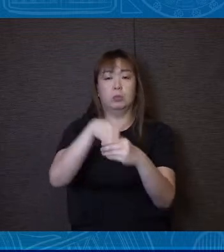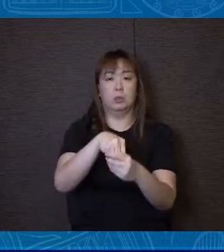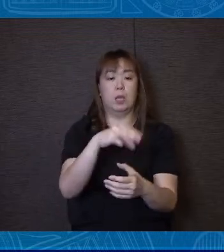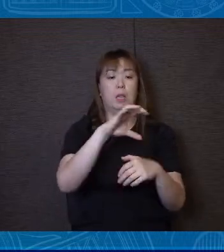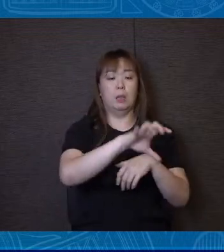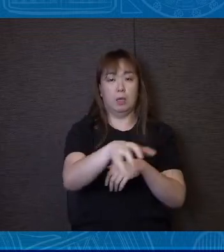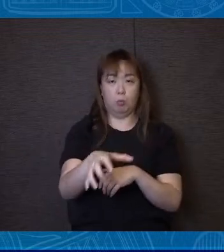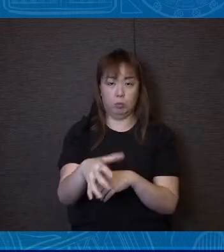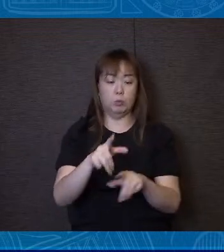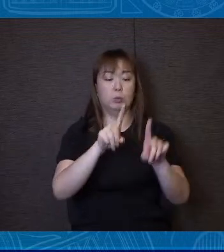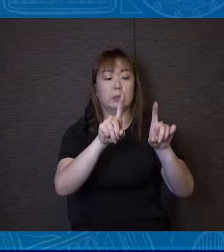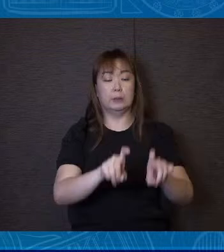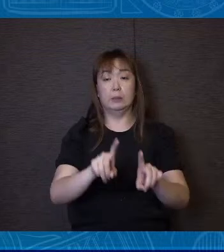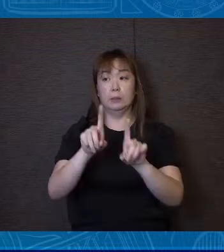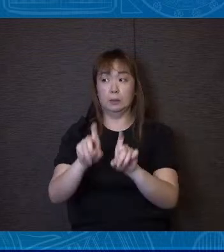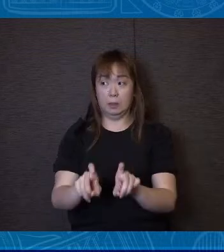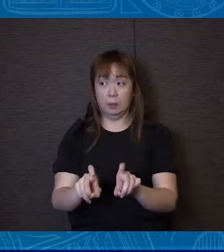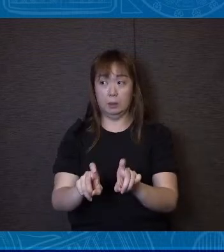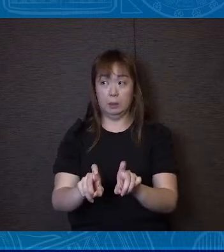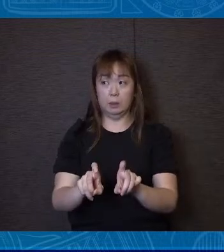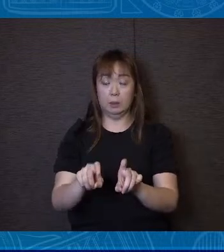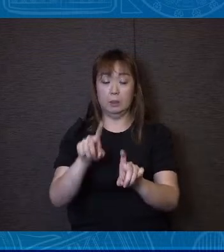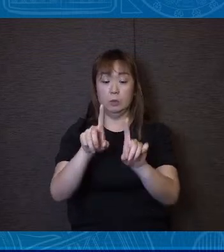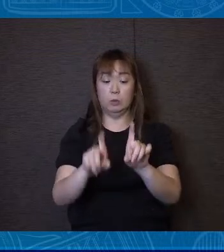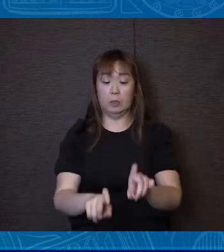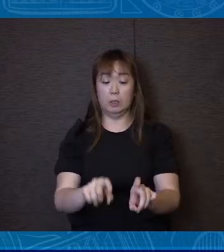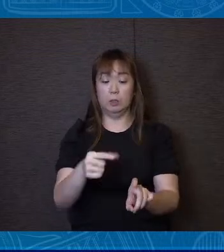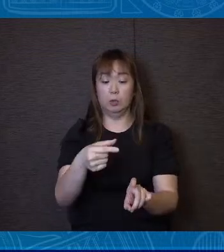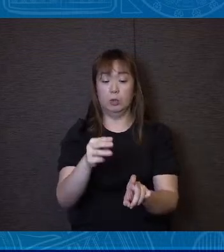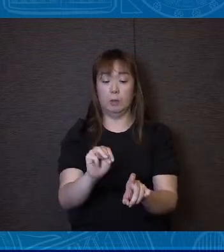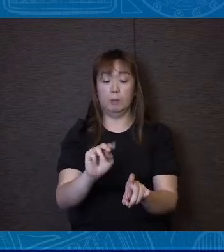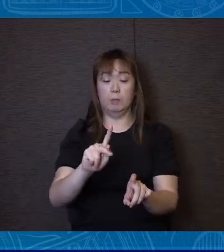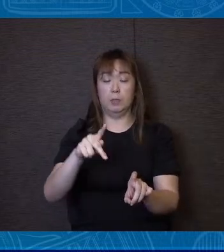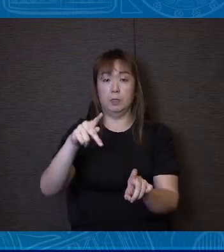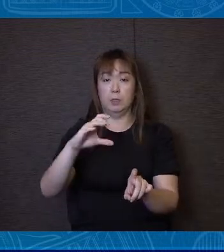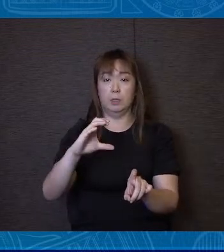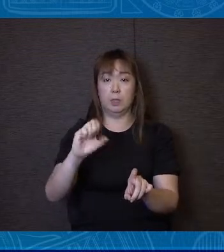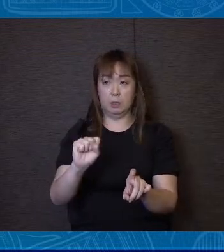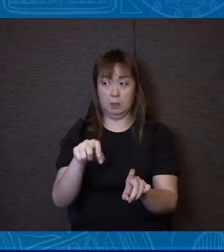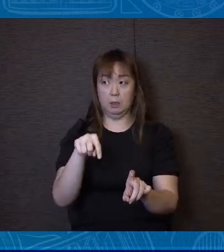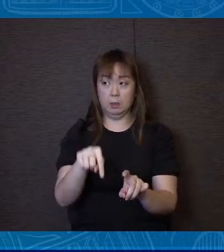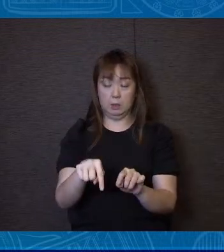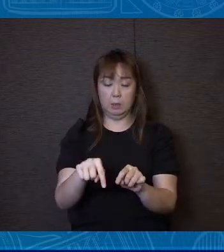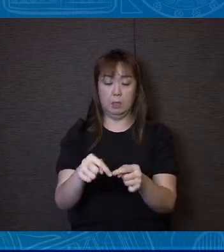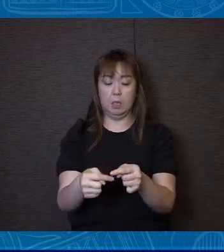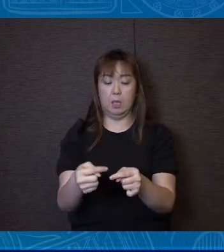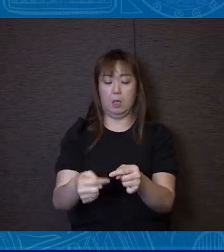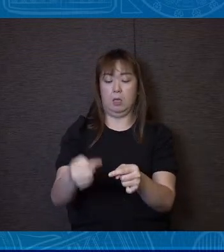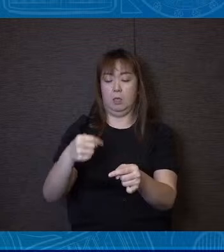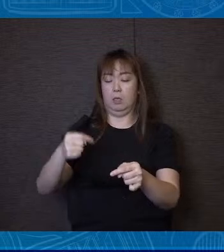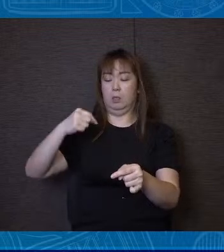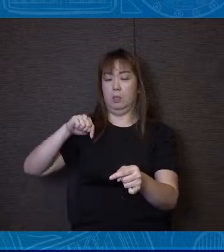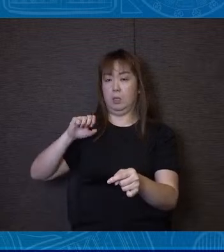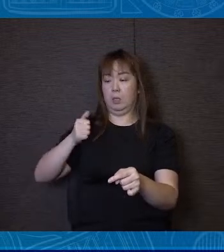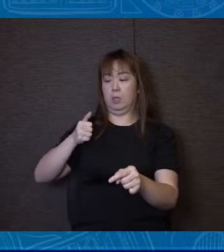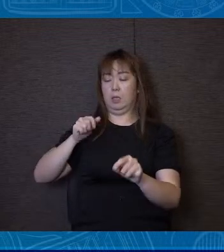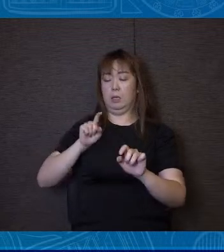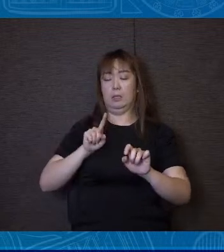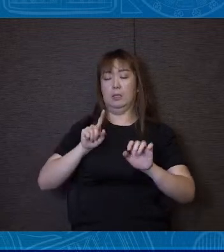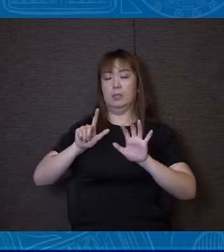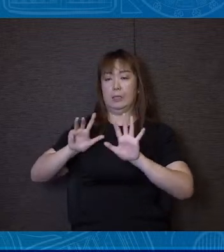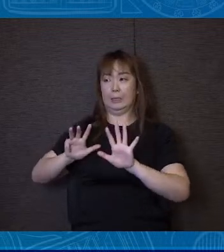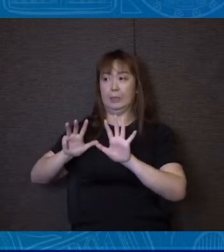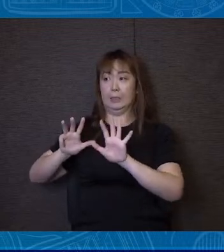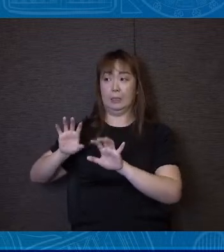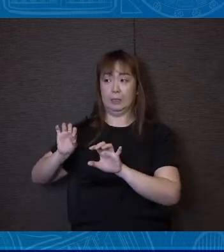one system using GMPCS that dates back to 1998, fairly recently, and we're able to